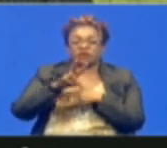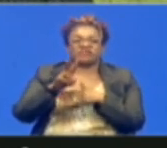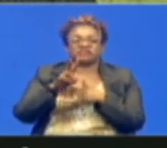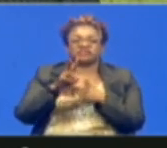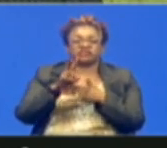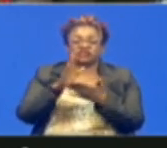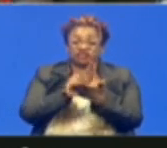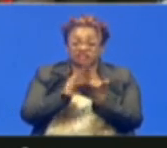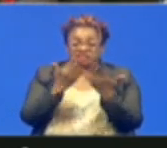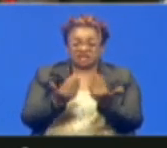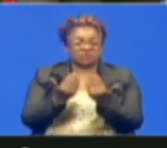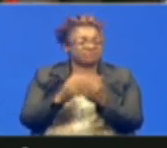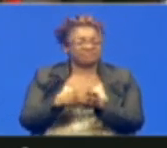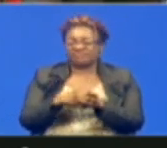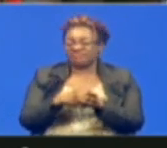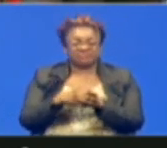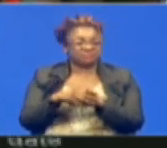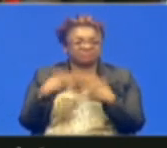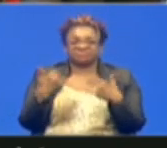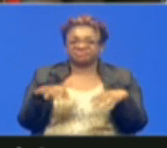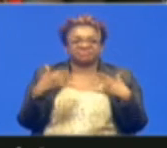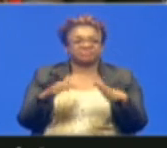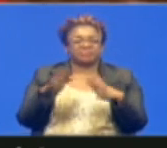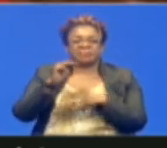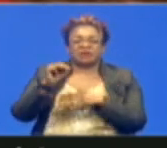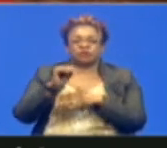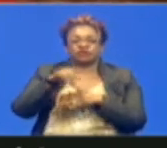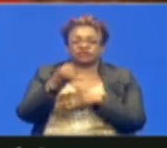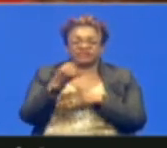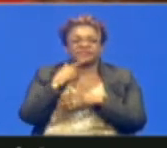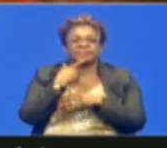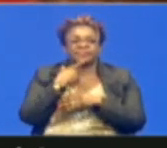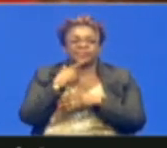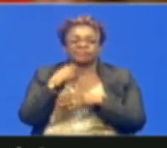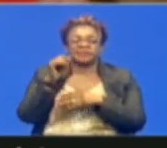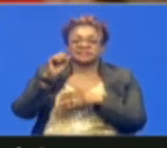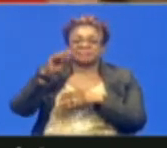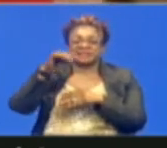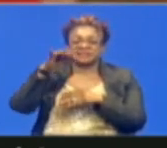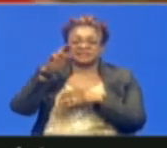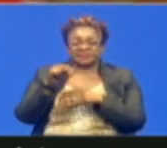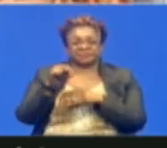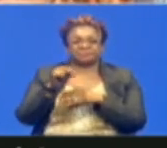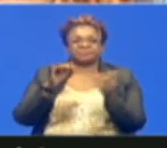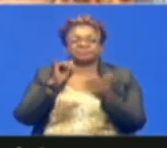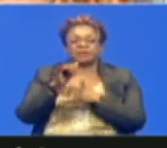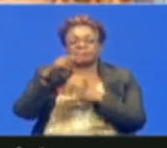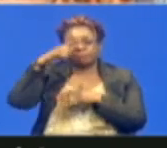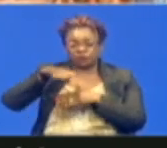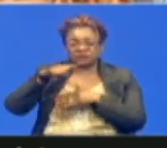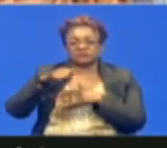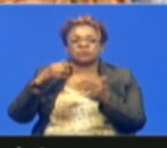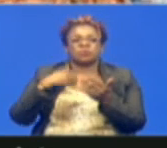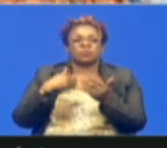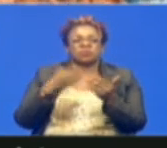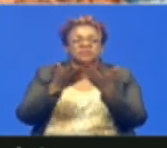are negligible. Kenya Airways Chairman Michael Joseph says that Sebastian Micos, the Polish national who was headhunted